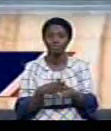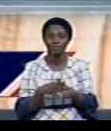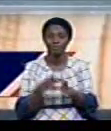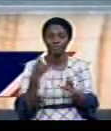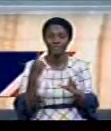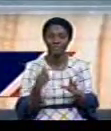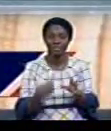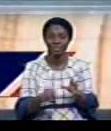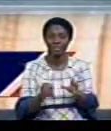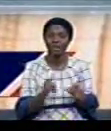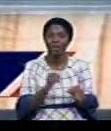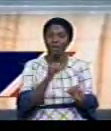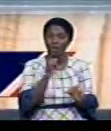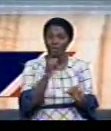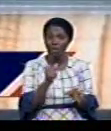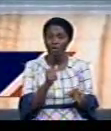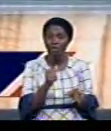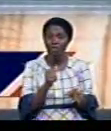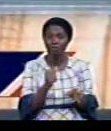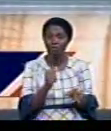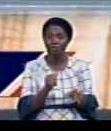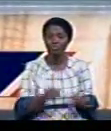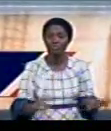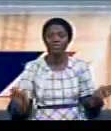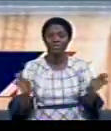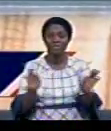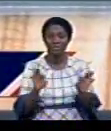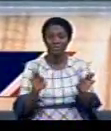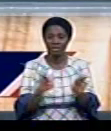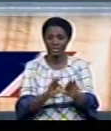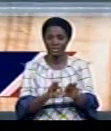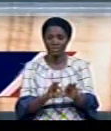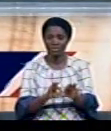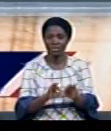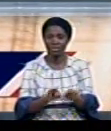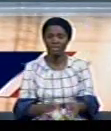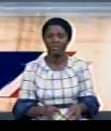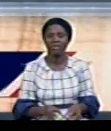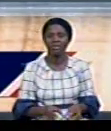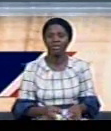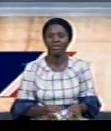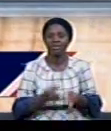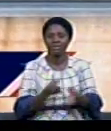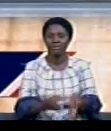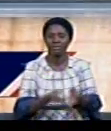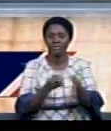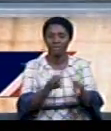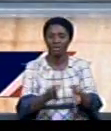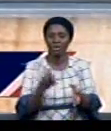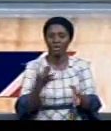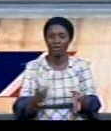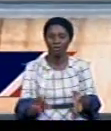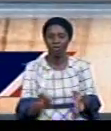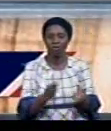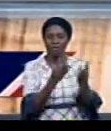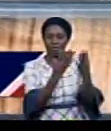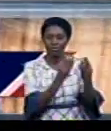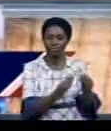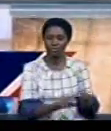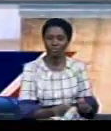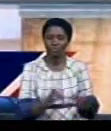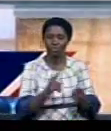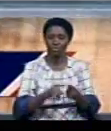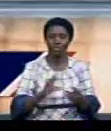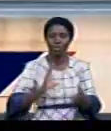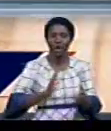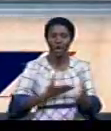unnecessary delay of solution to our storms. unnecessary delay